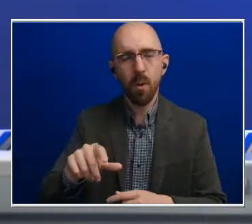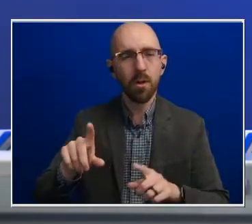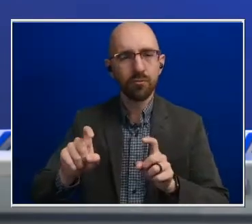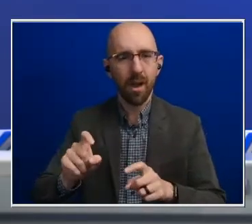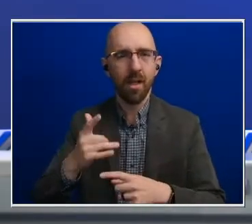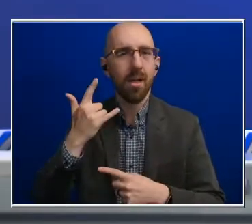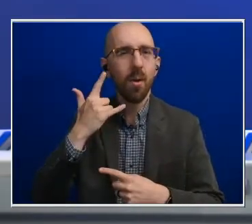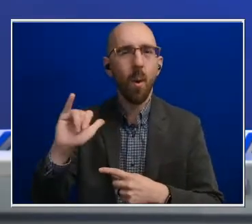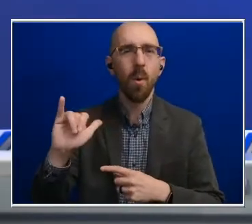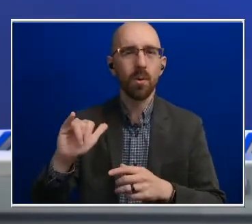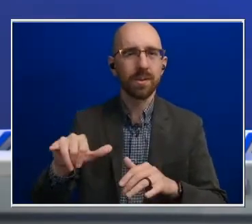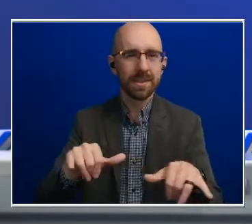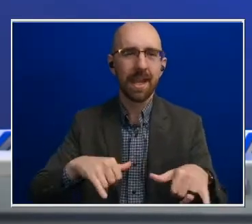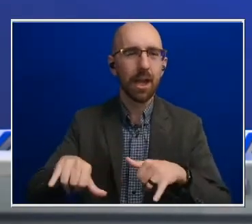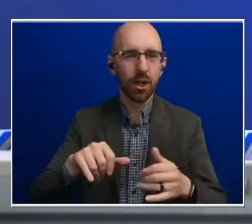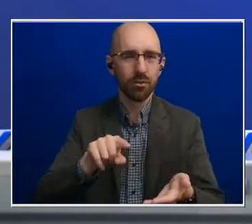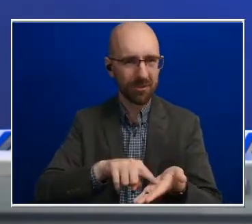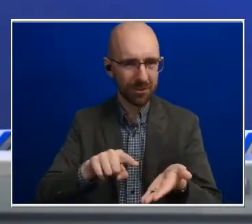evidence, to